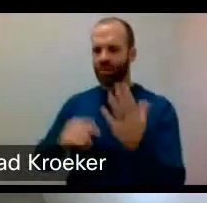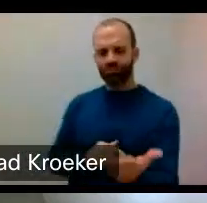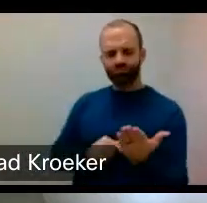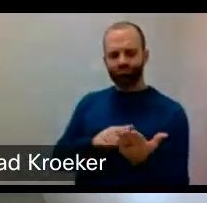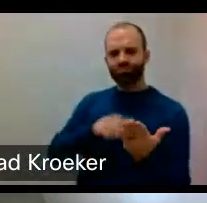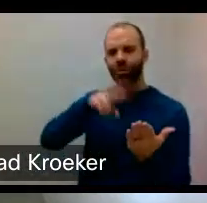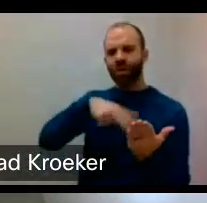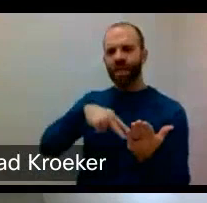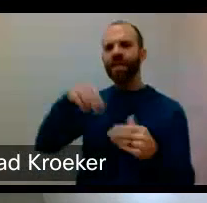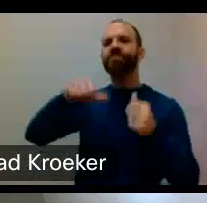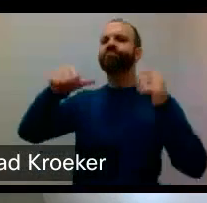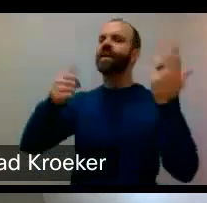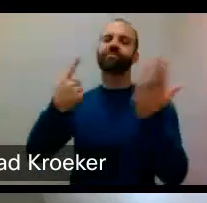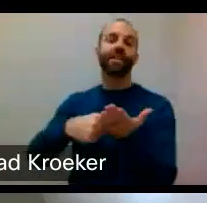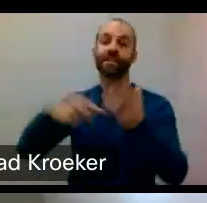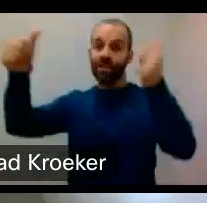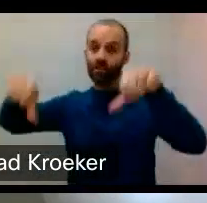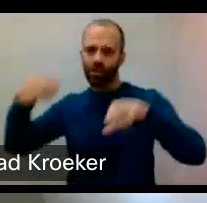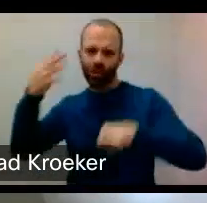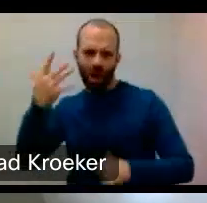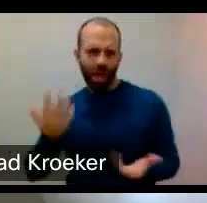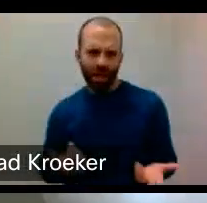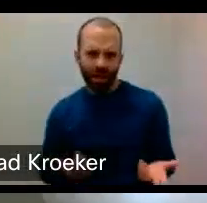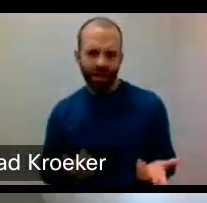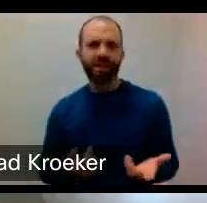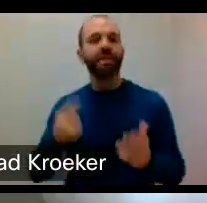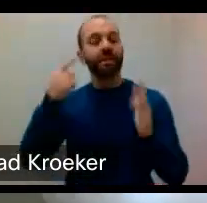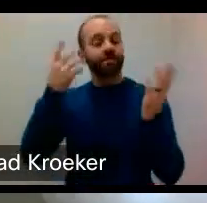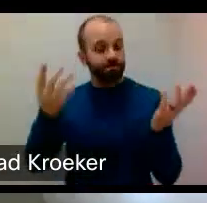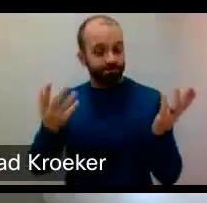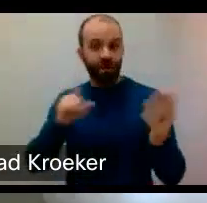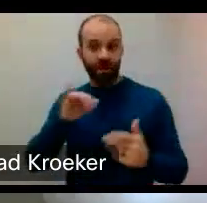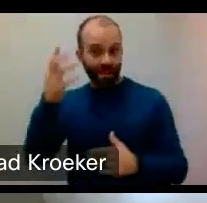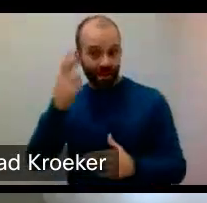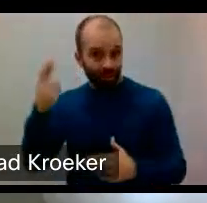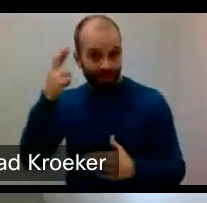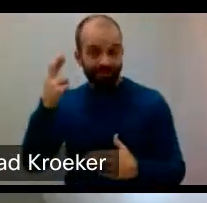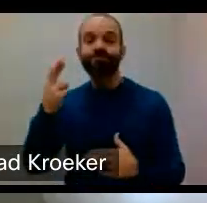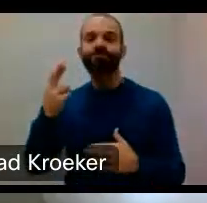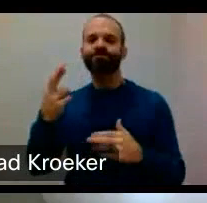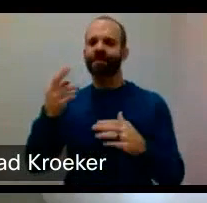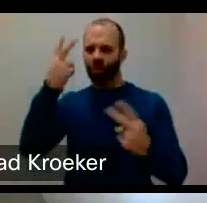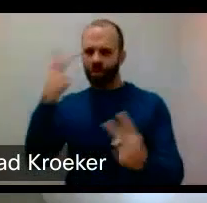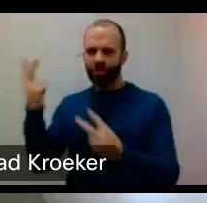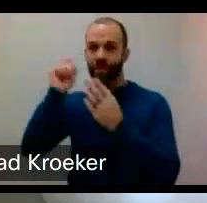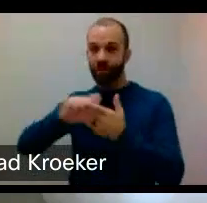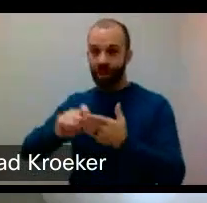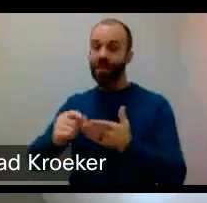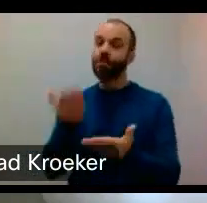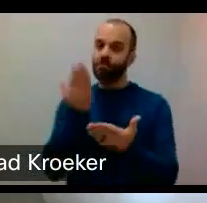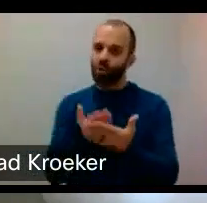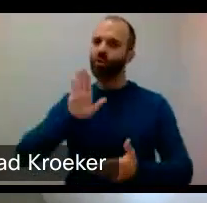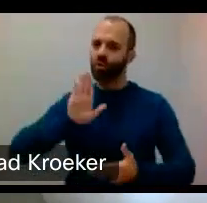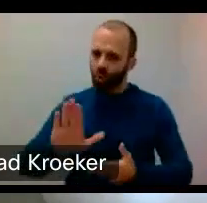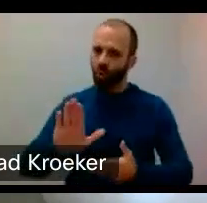for example? Well, reflective writing actually allows you to demonstrate your learning. It is